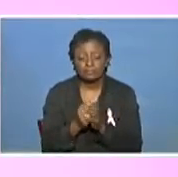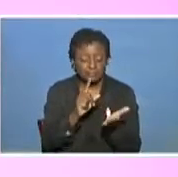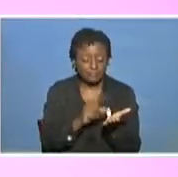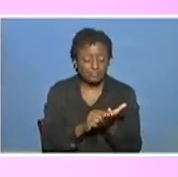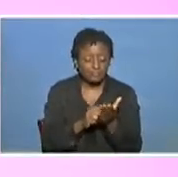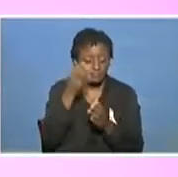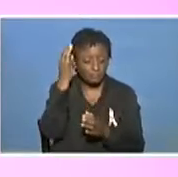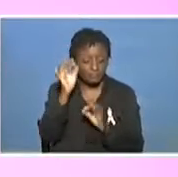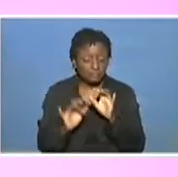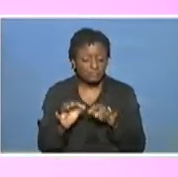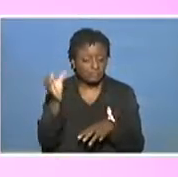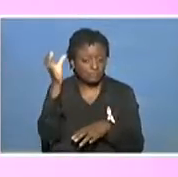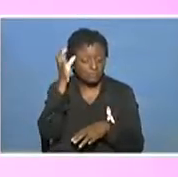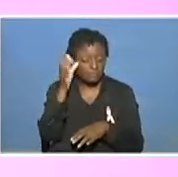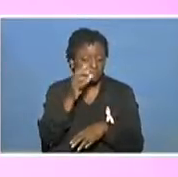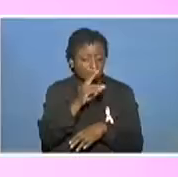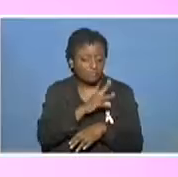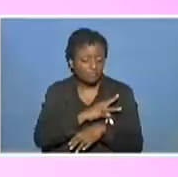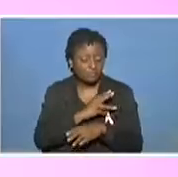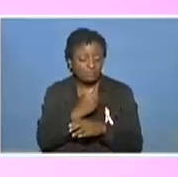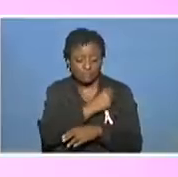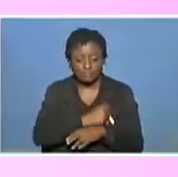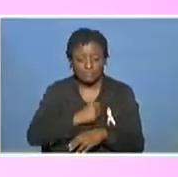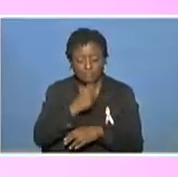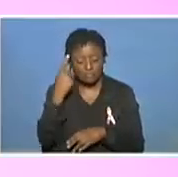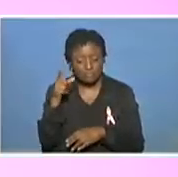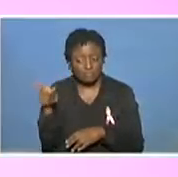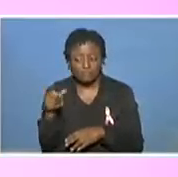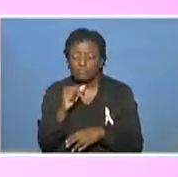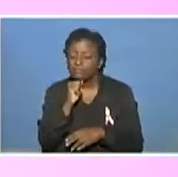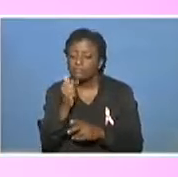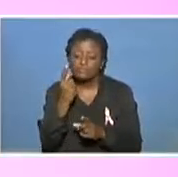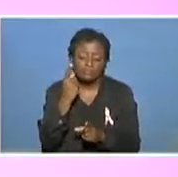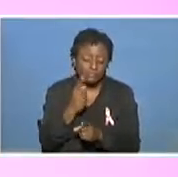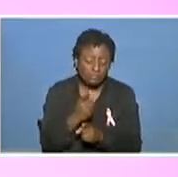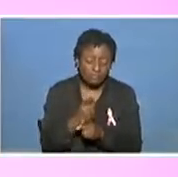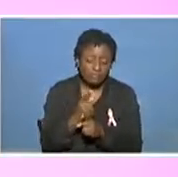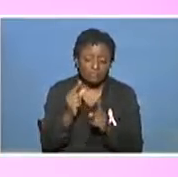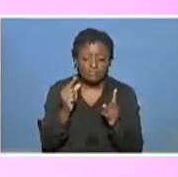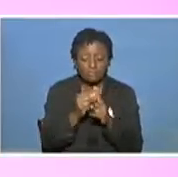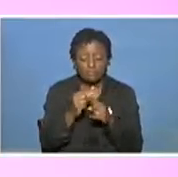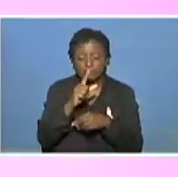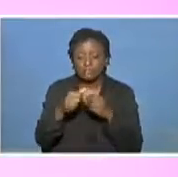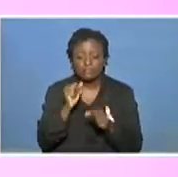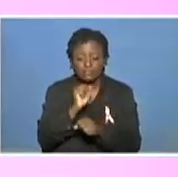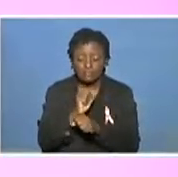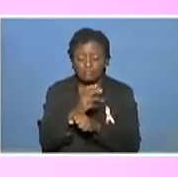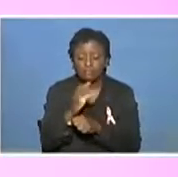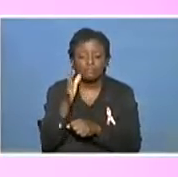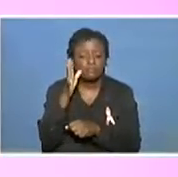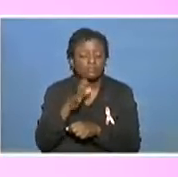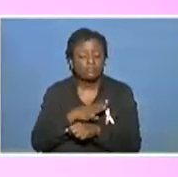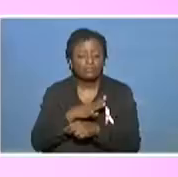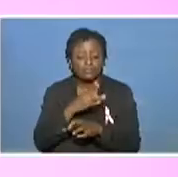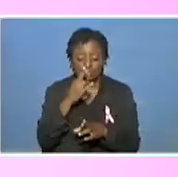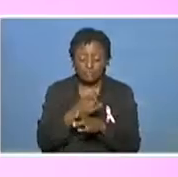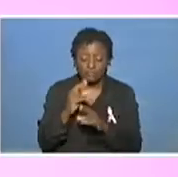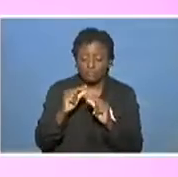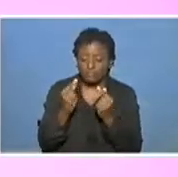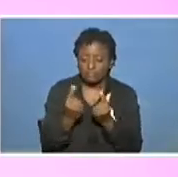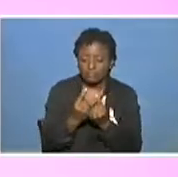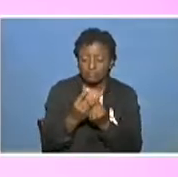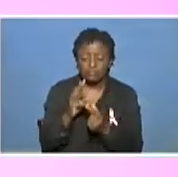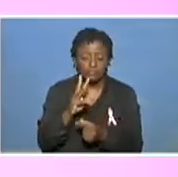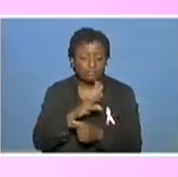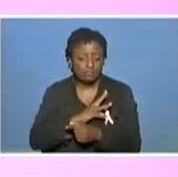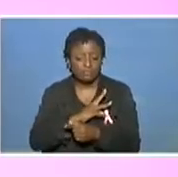Secretary Clint Watson has since apologized for his inaccurate comments about the efforts of women's rights group in the country.